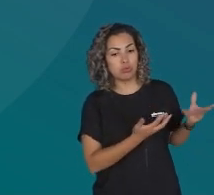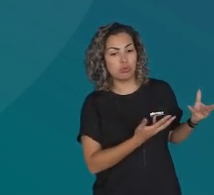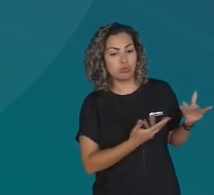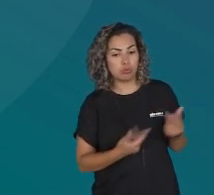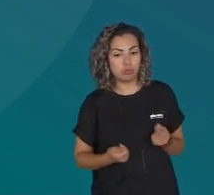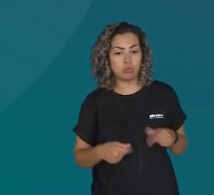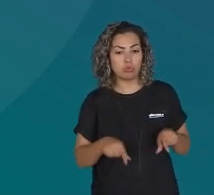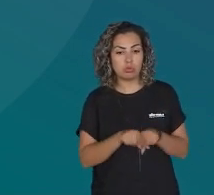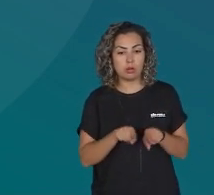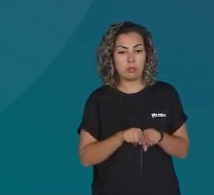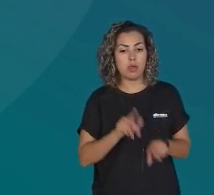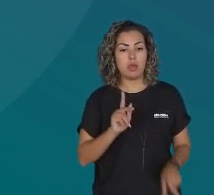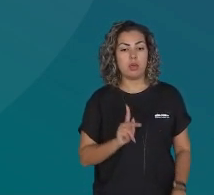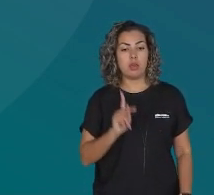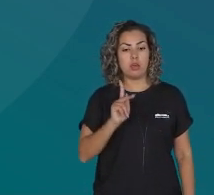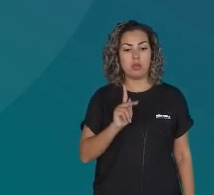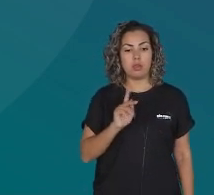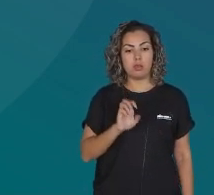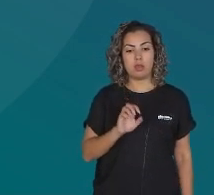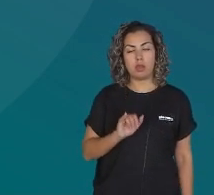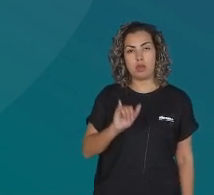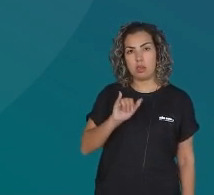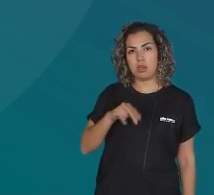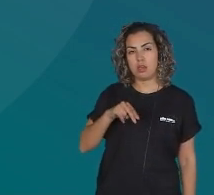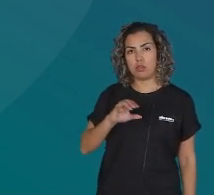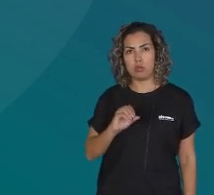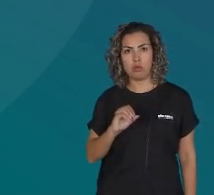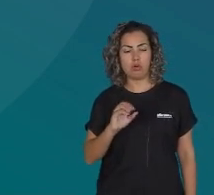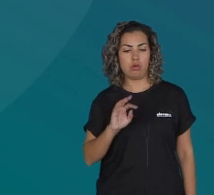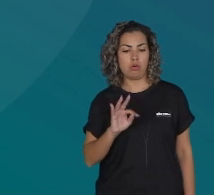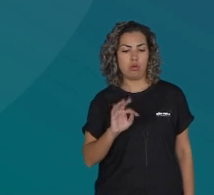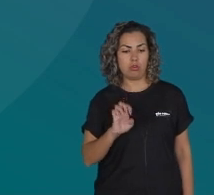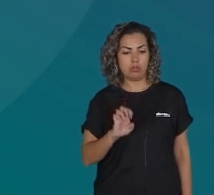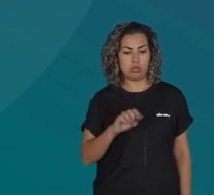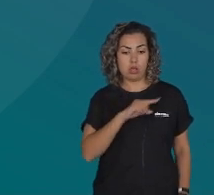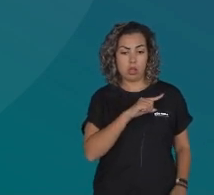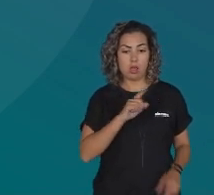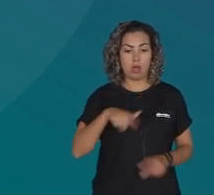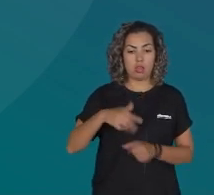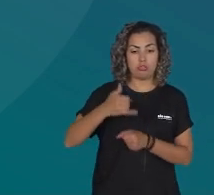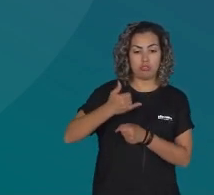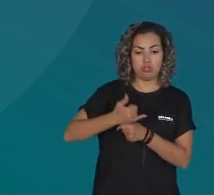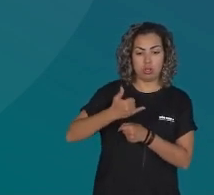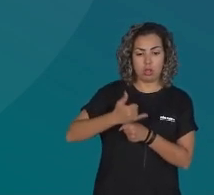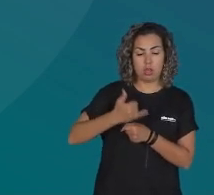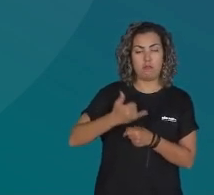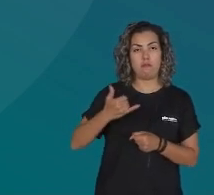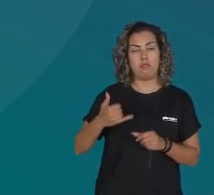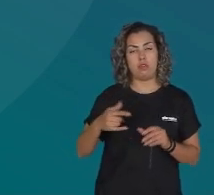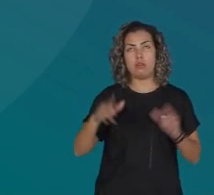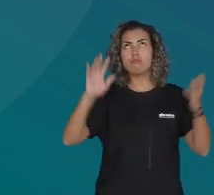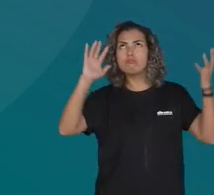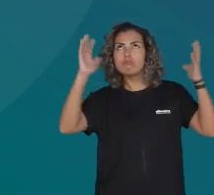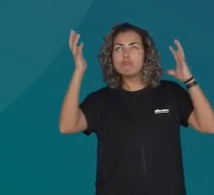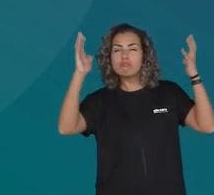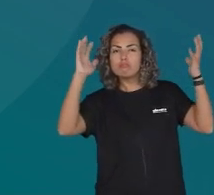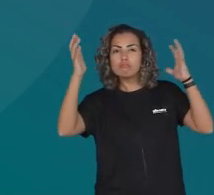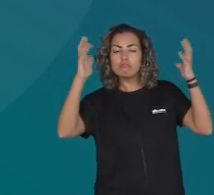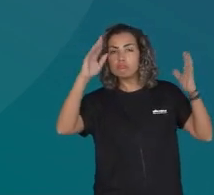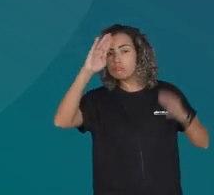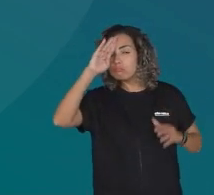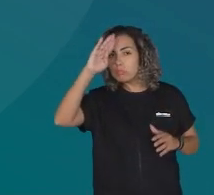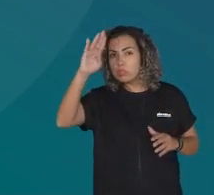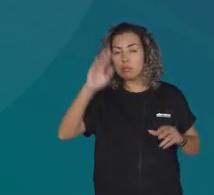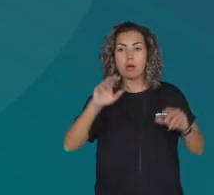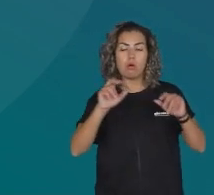share a global perspective from UNEP on cities and regions and their important role in working with nature to